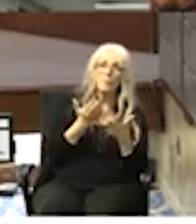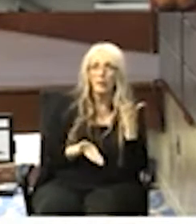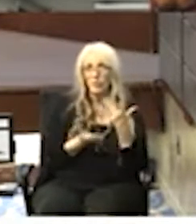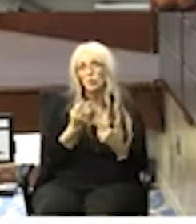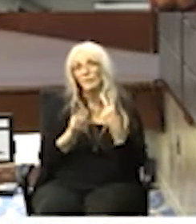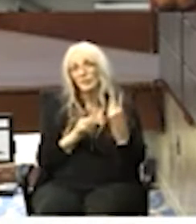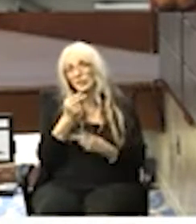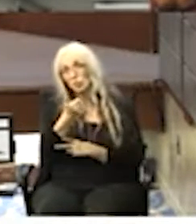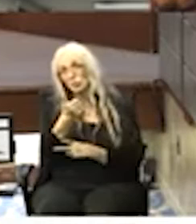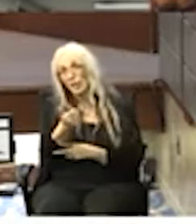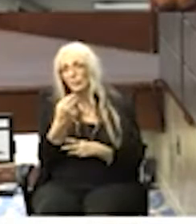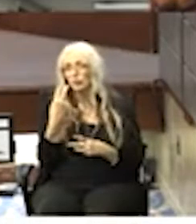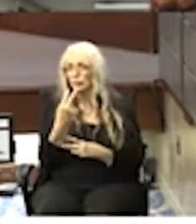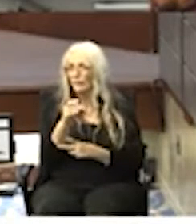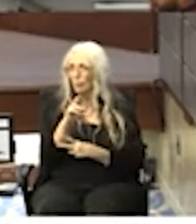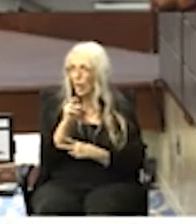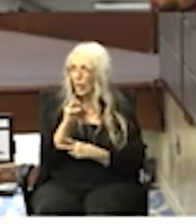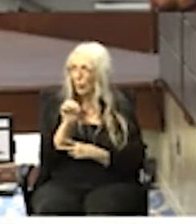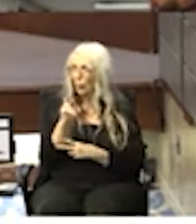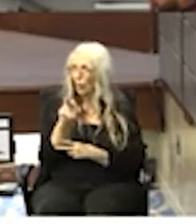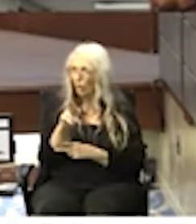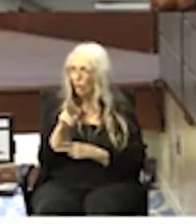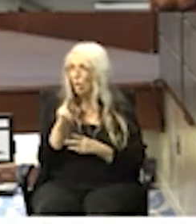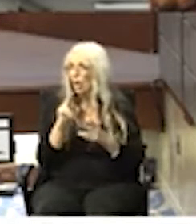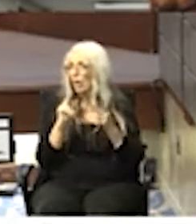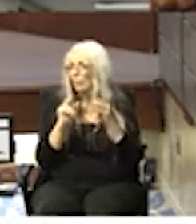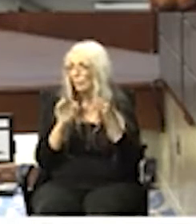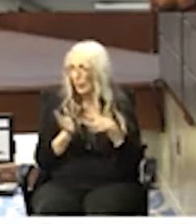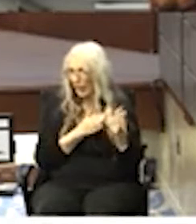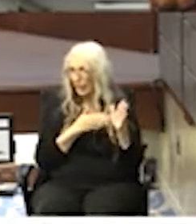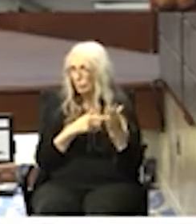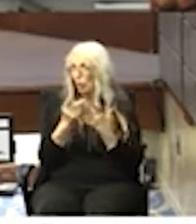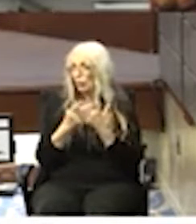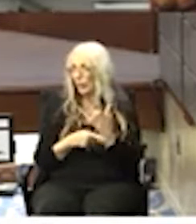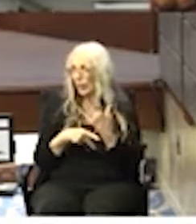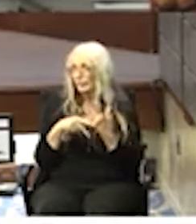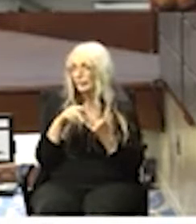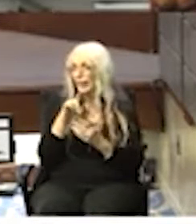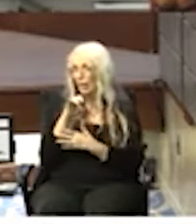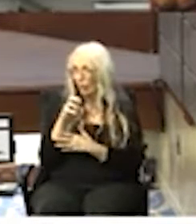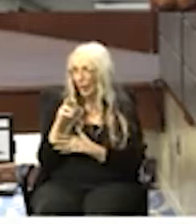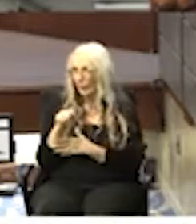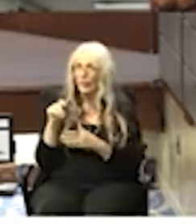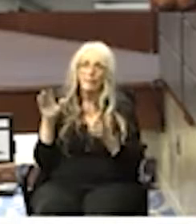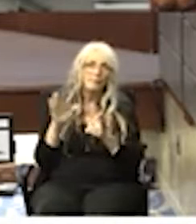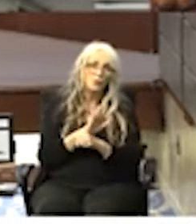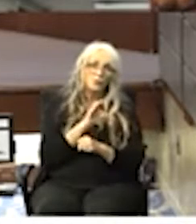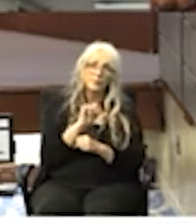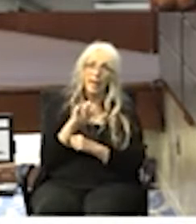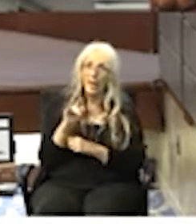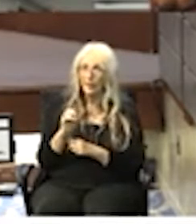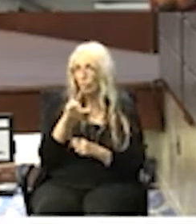had two overall framework plans, which were basically program diagrams for the full site. Over 30